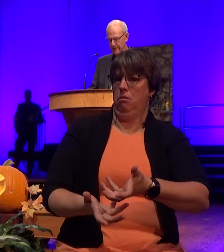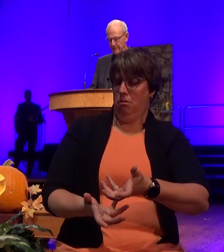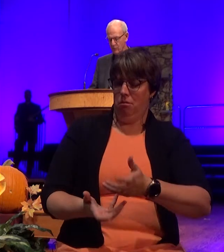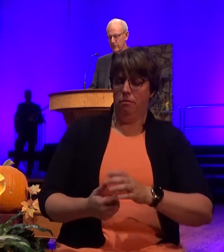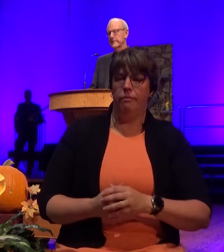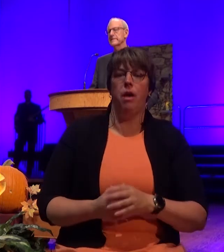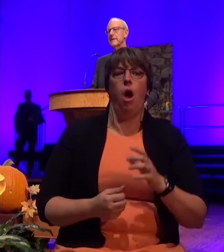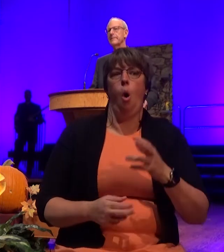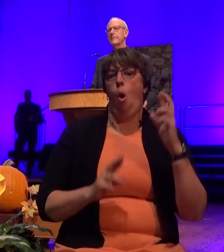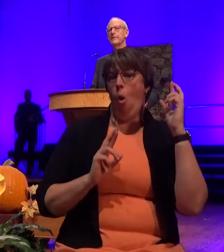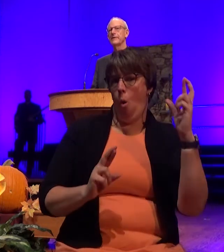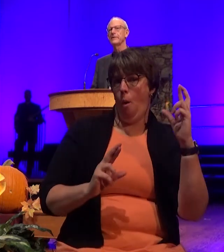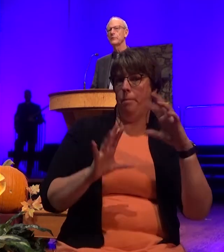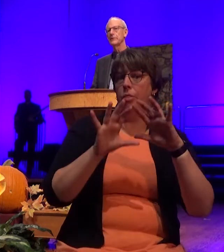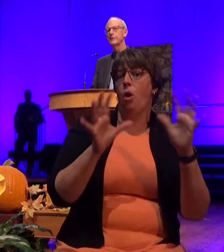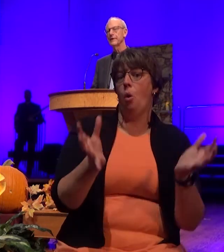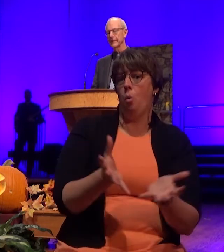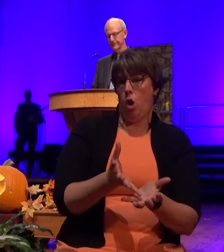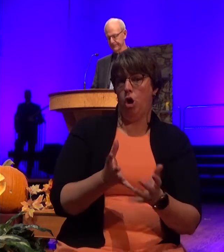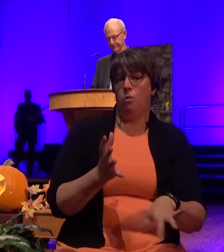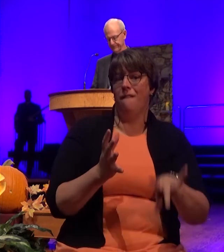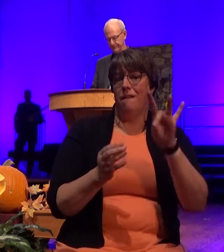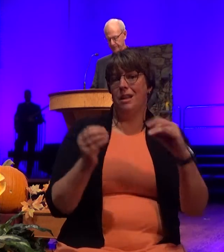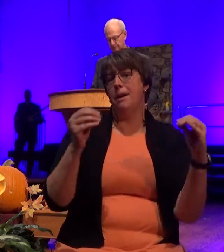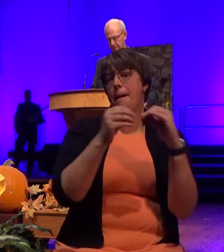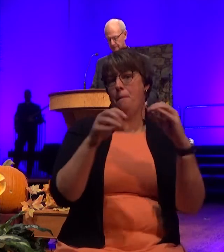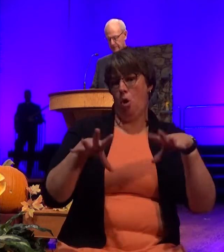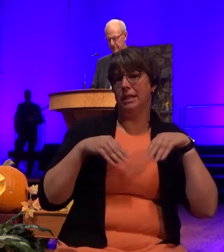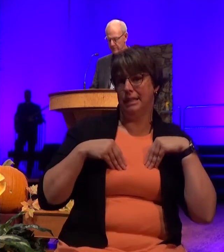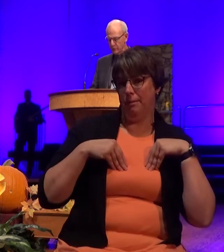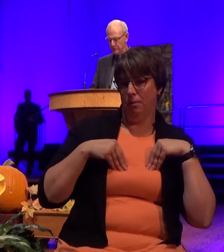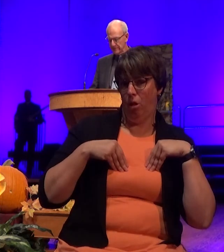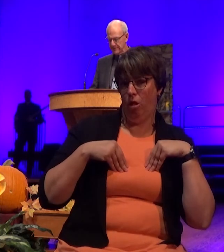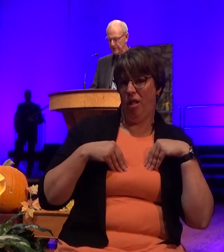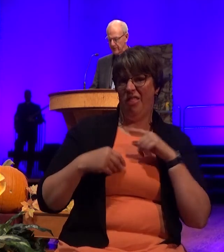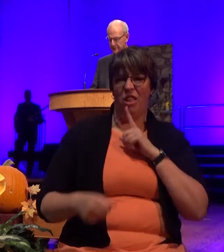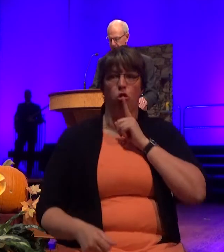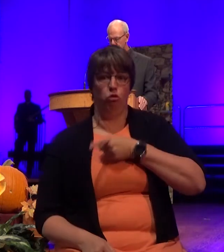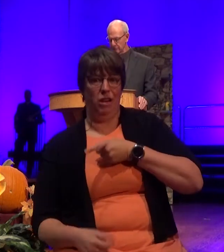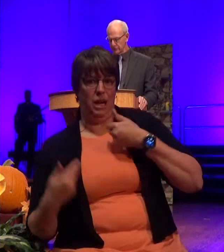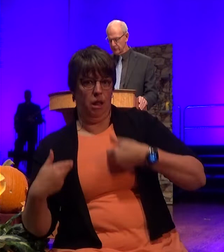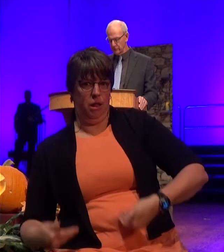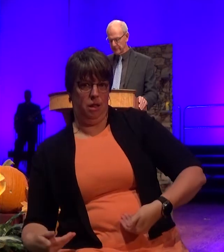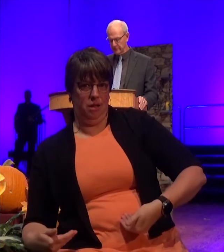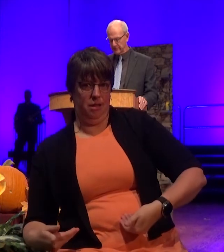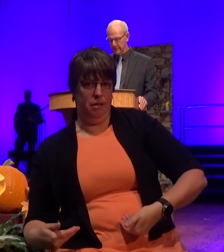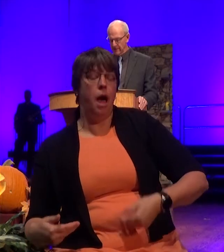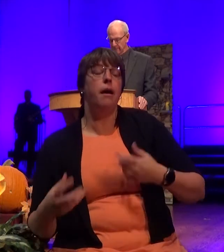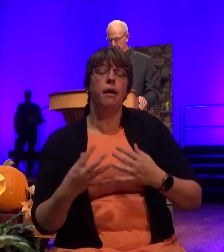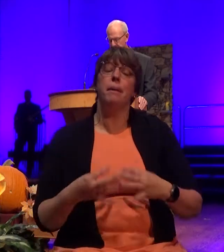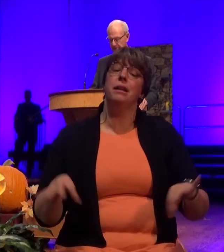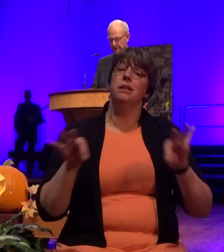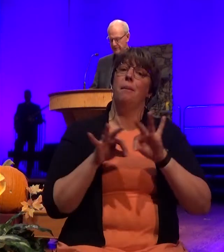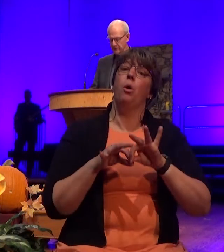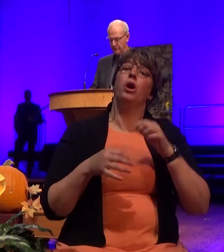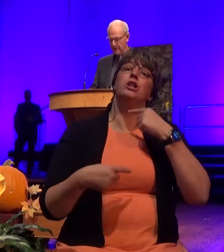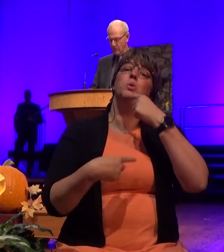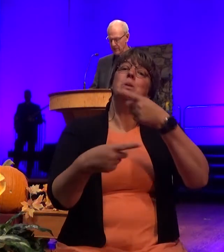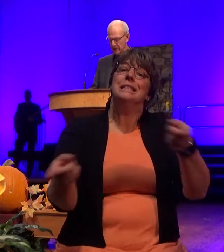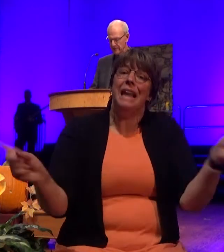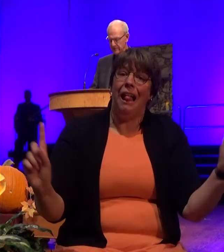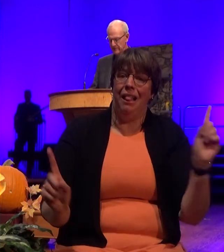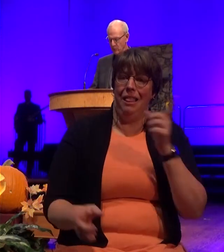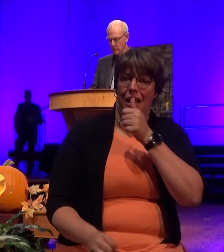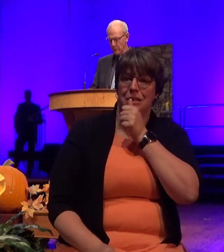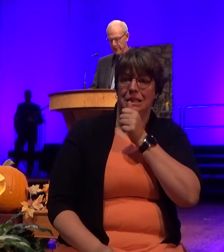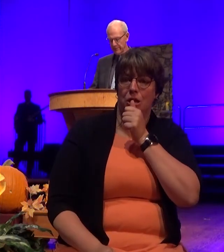it more acceptable than the real thing. It is important to tell our secrets too, because it makes it easier that way to